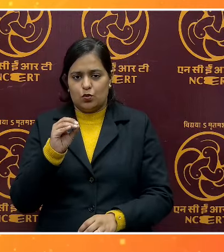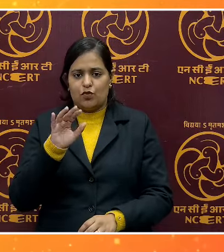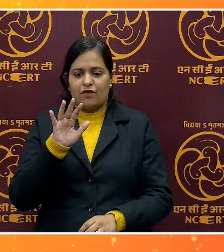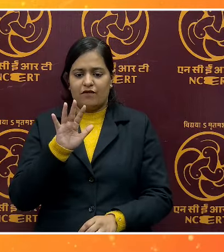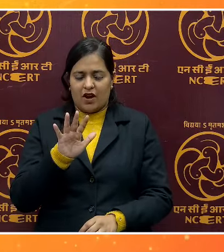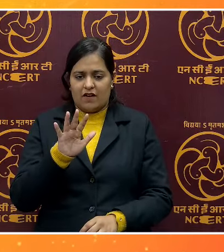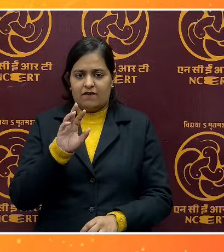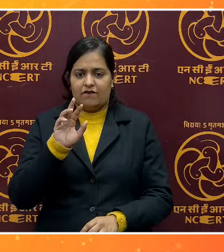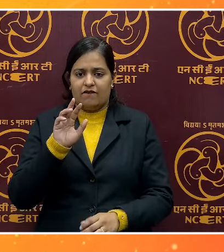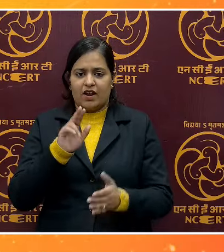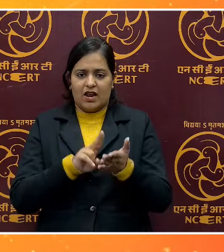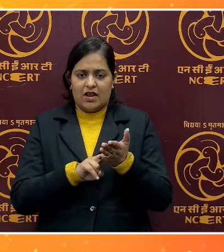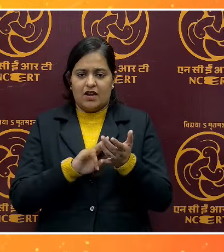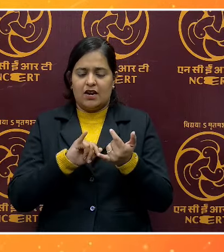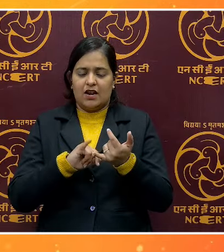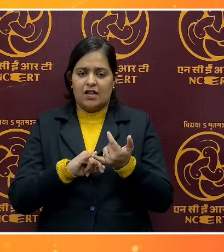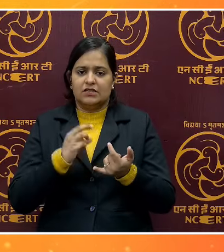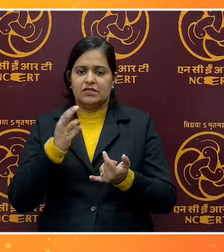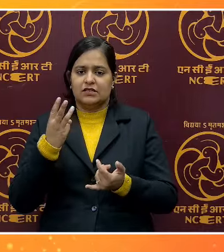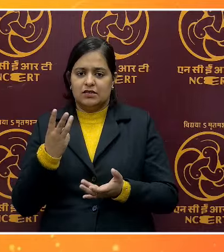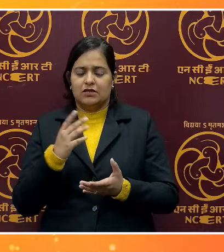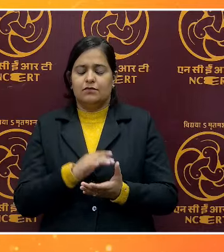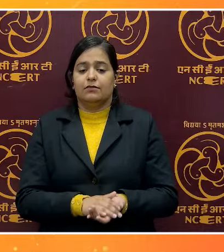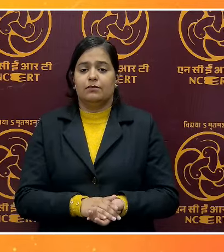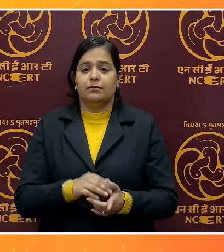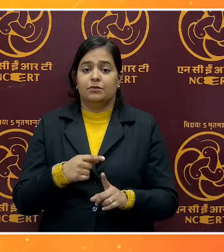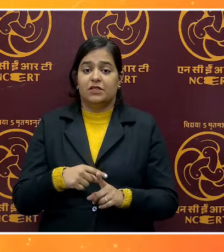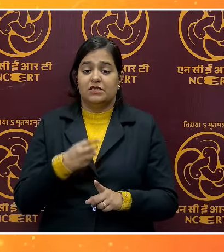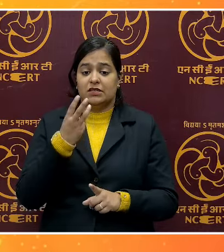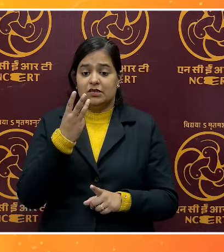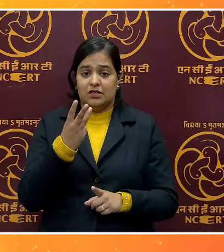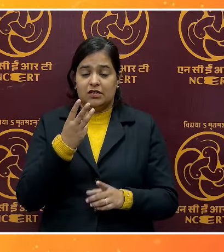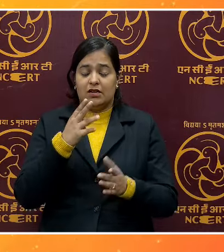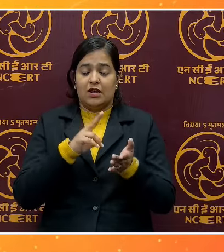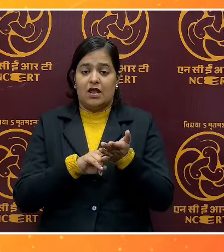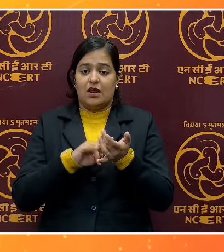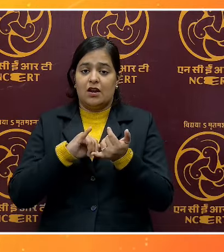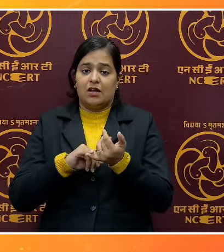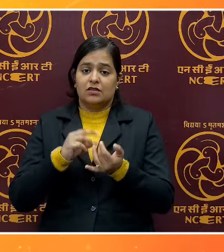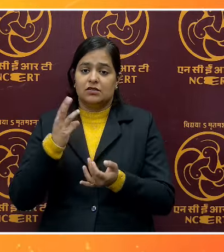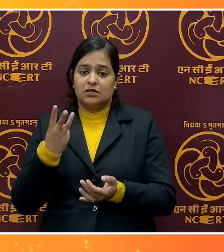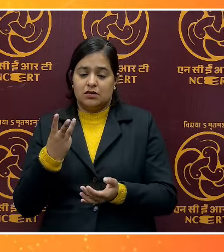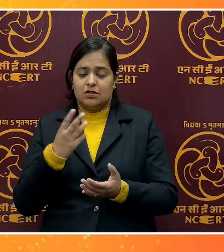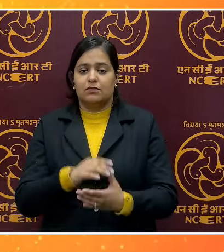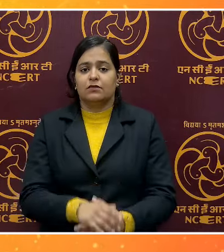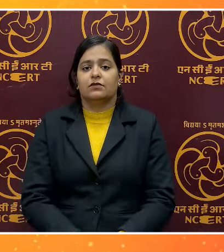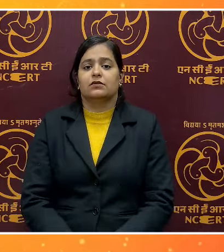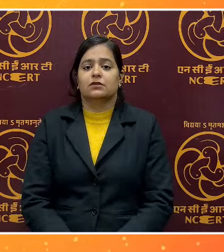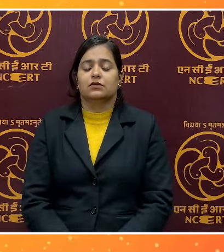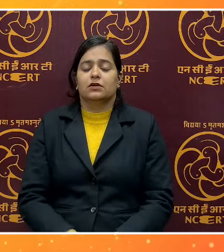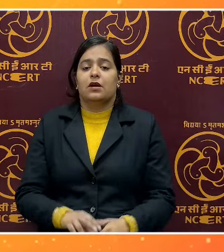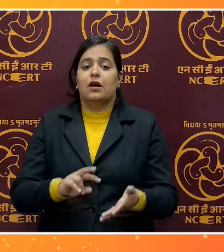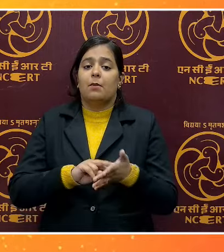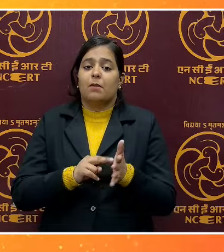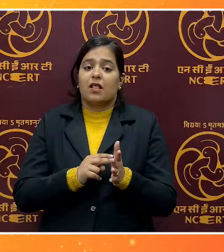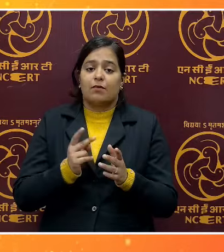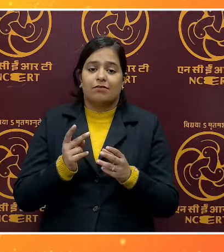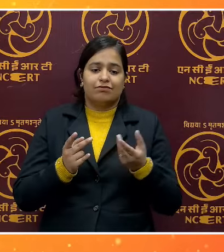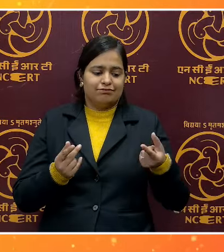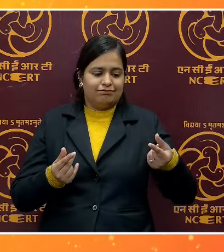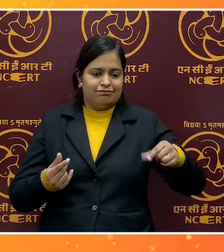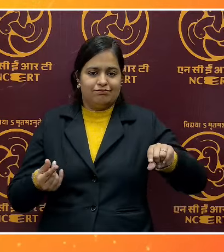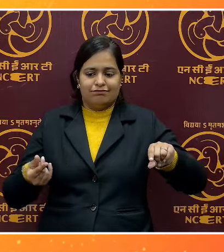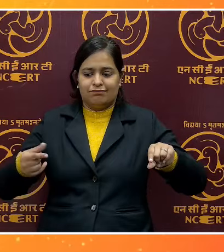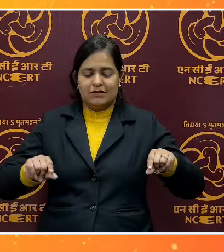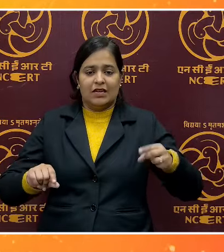CO5NH3 by the dark bond and 3NH3 by the dotted bonds. It means that this complex has 3